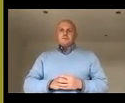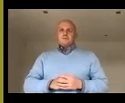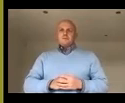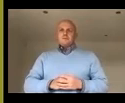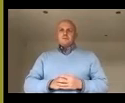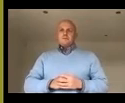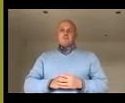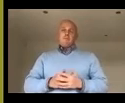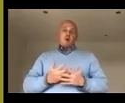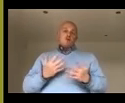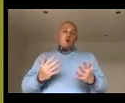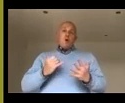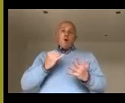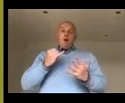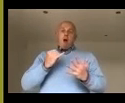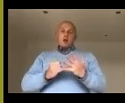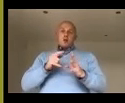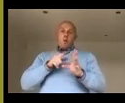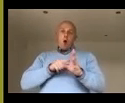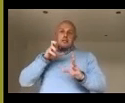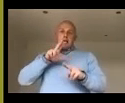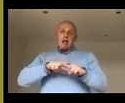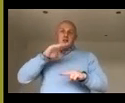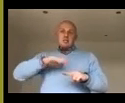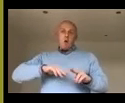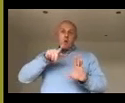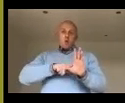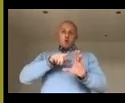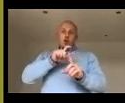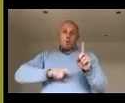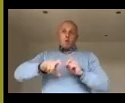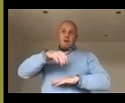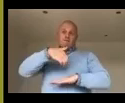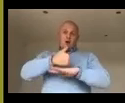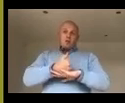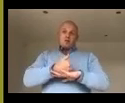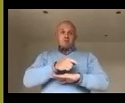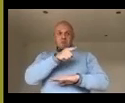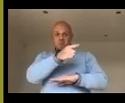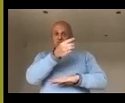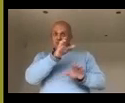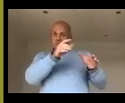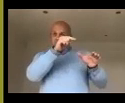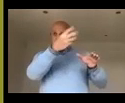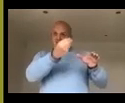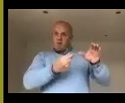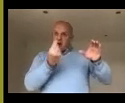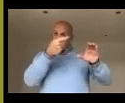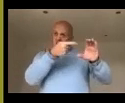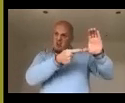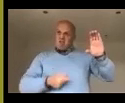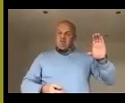So South Yorkshire Community Foundation, SYCF, this is the organisation that's got this particular grant. It's been